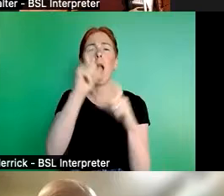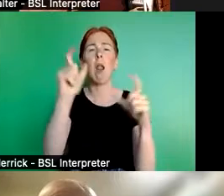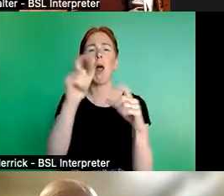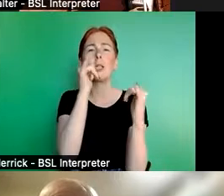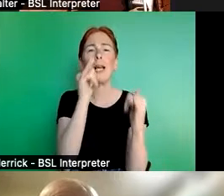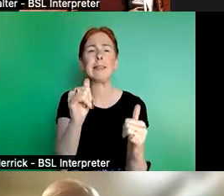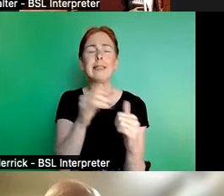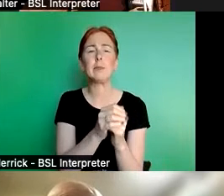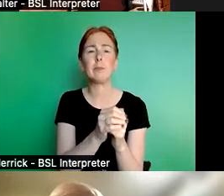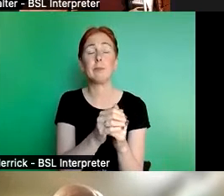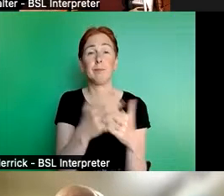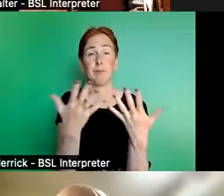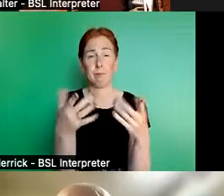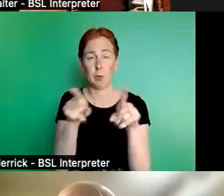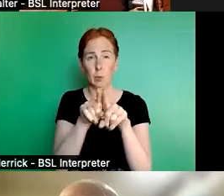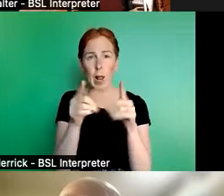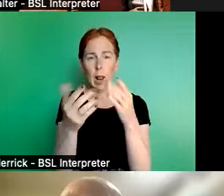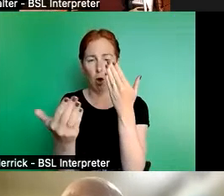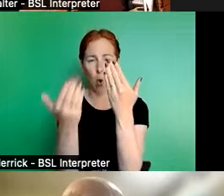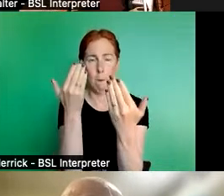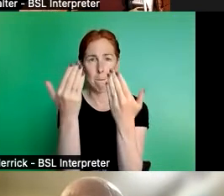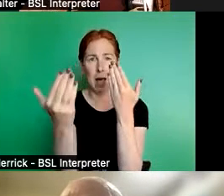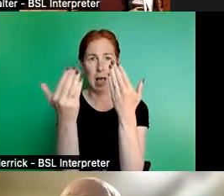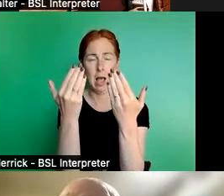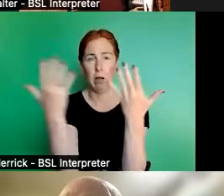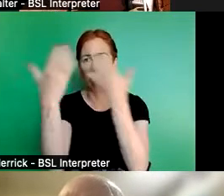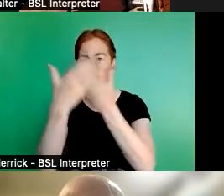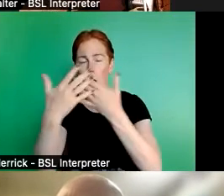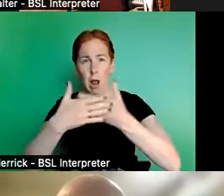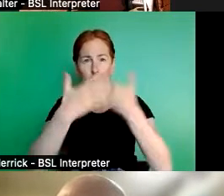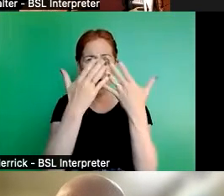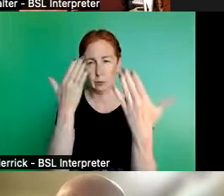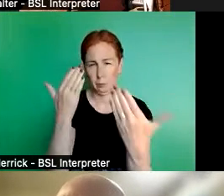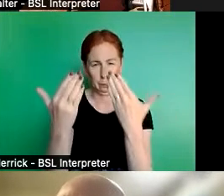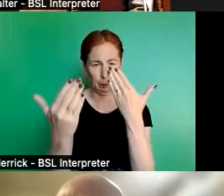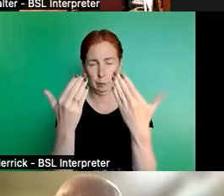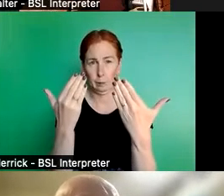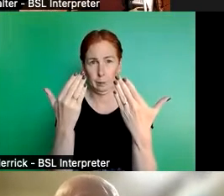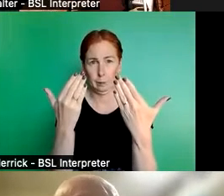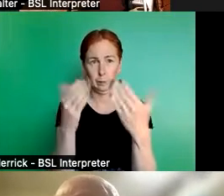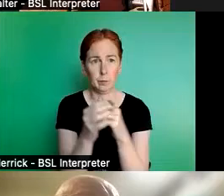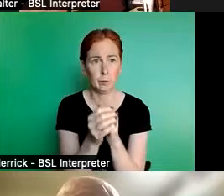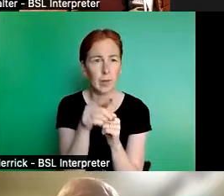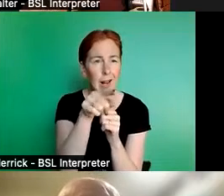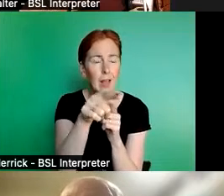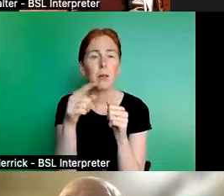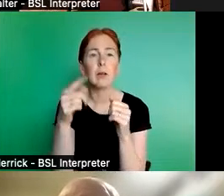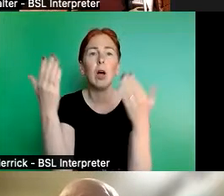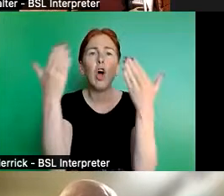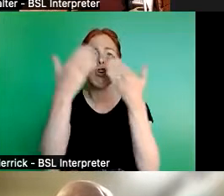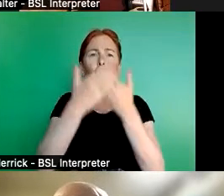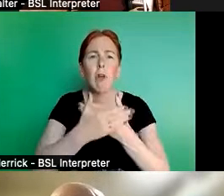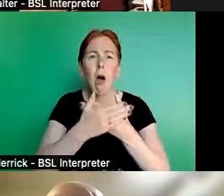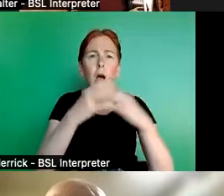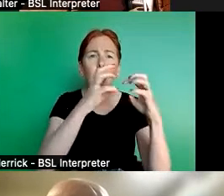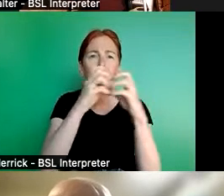think it indicates when retinal dystrophies are progressing earlier than when the high contrast letters that you're asked to look at